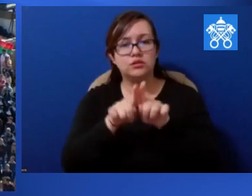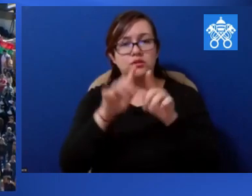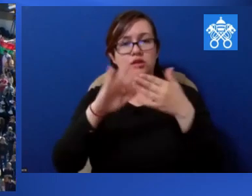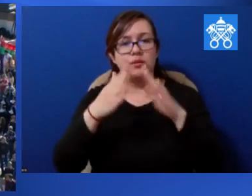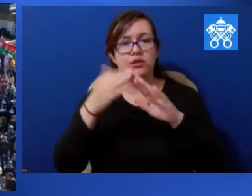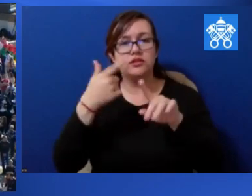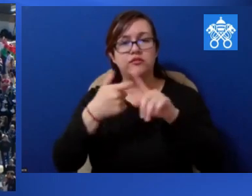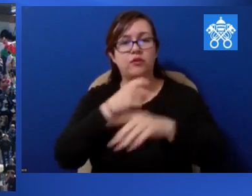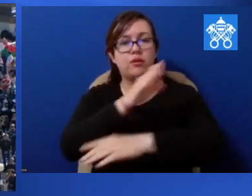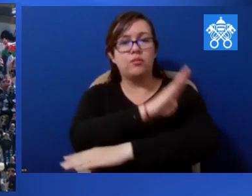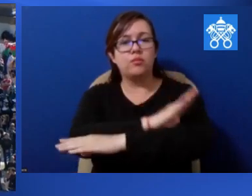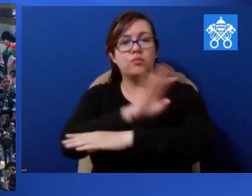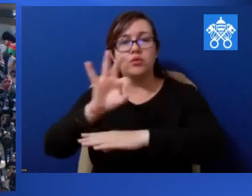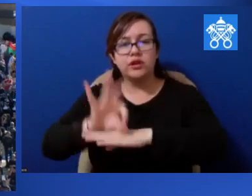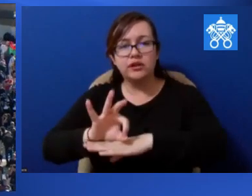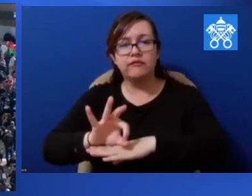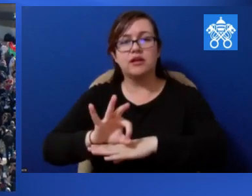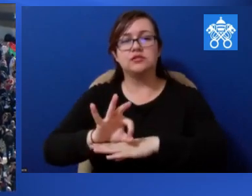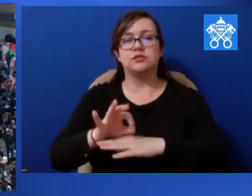places.